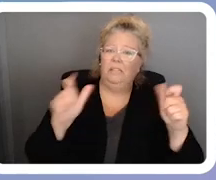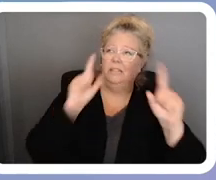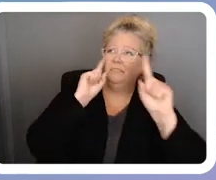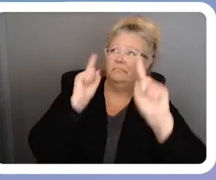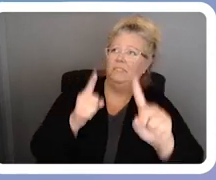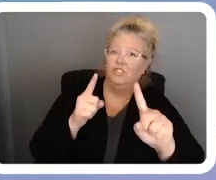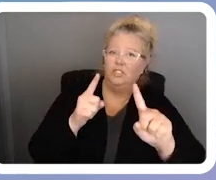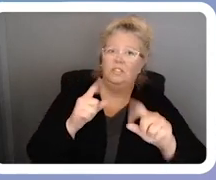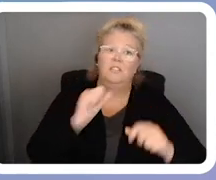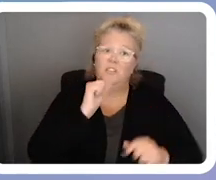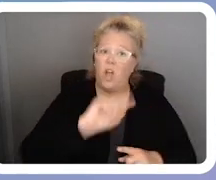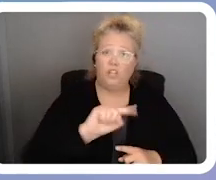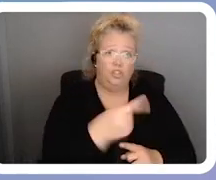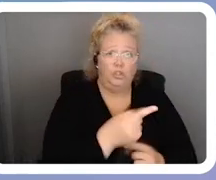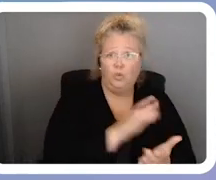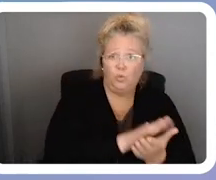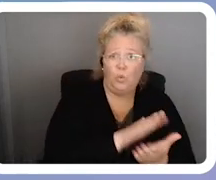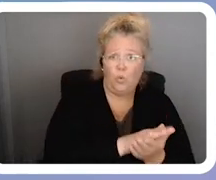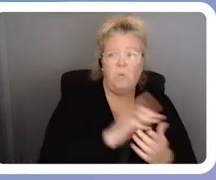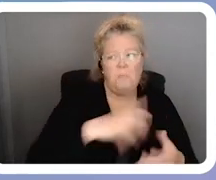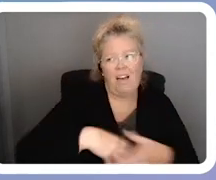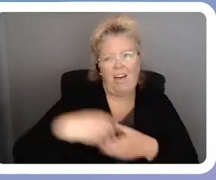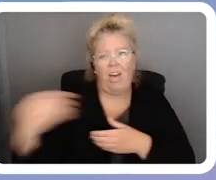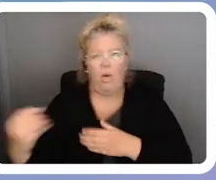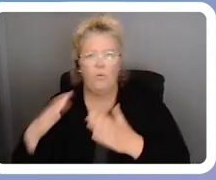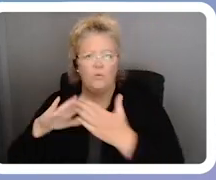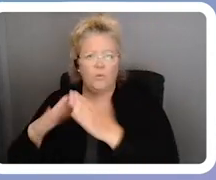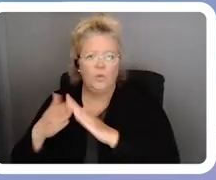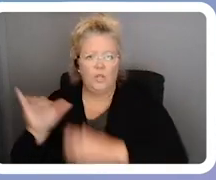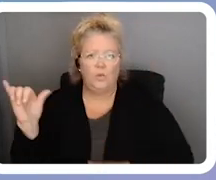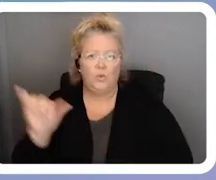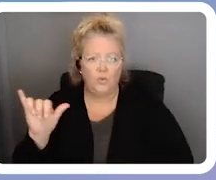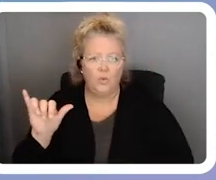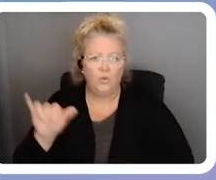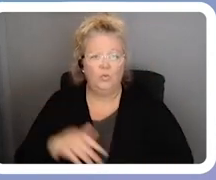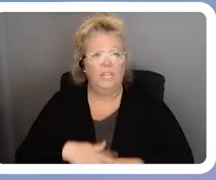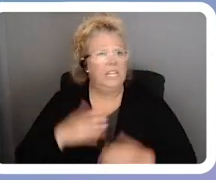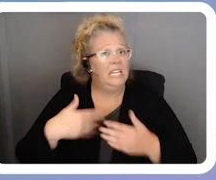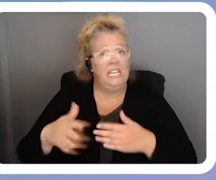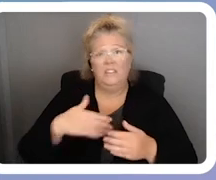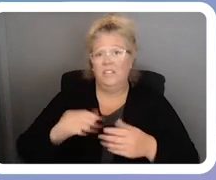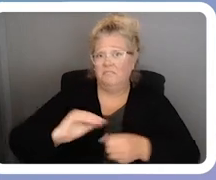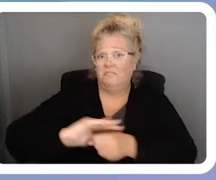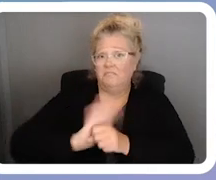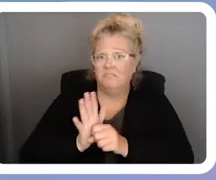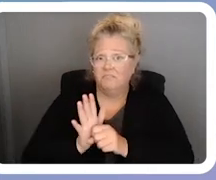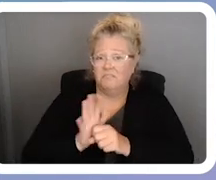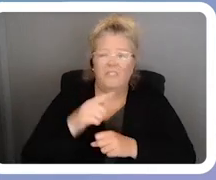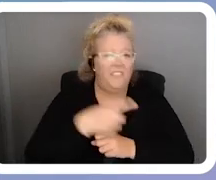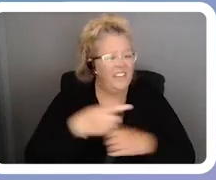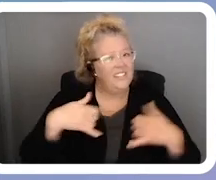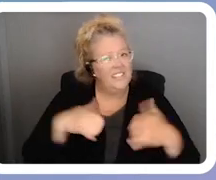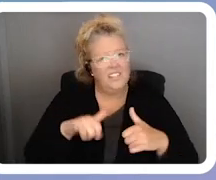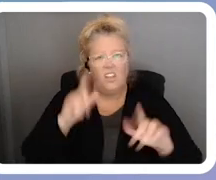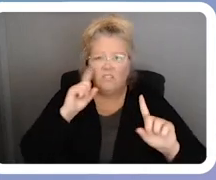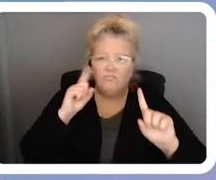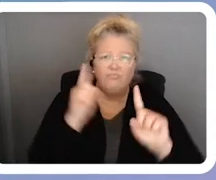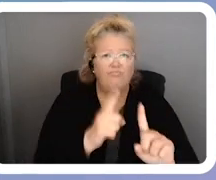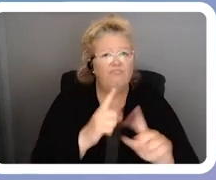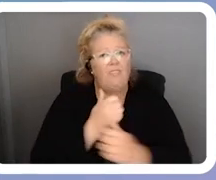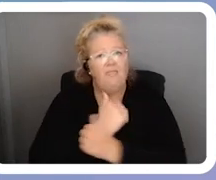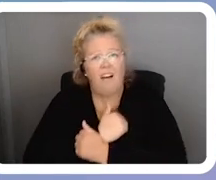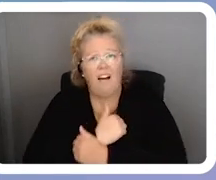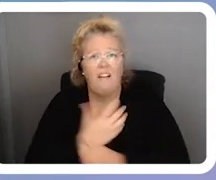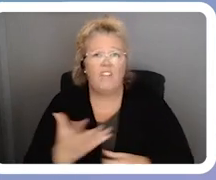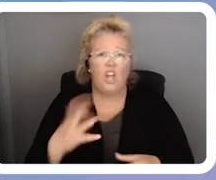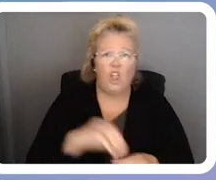of inclusion outside of the four walls of their school. The pandemic did not stop them from embracing their mission of love and inclusion, whether they